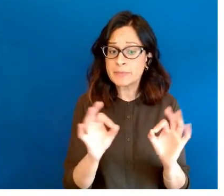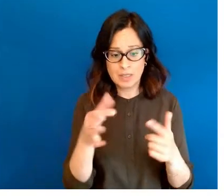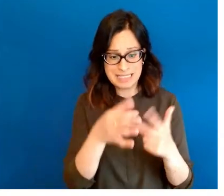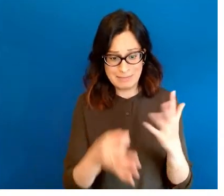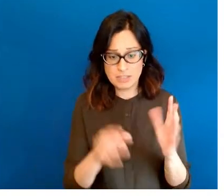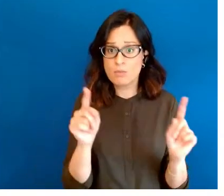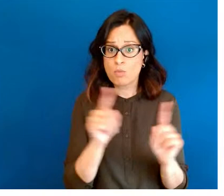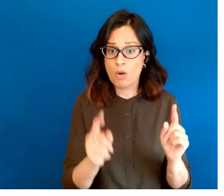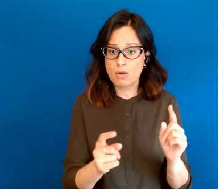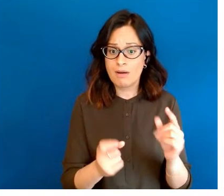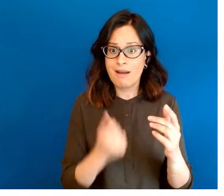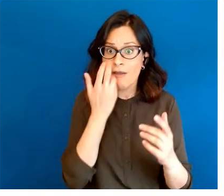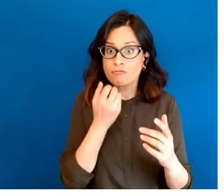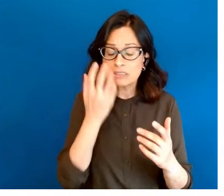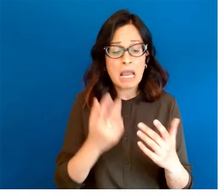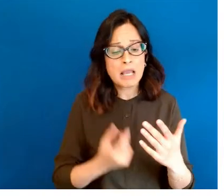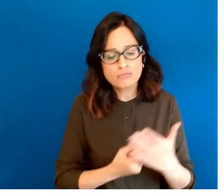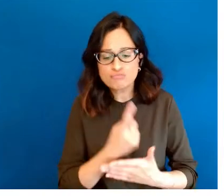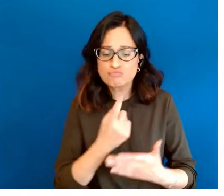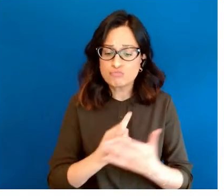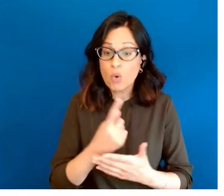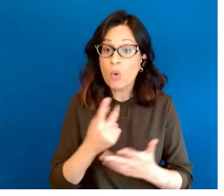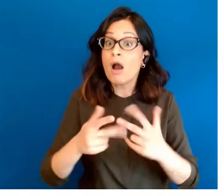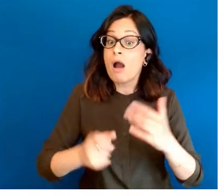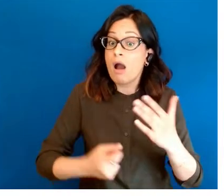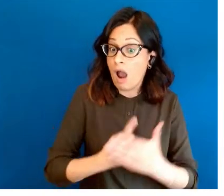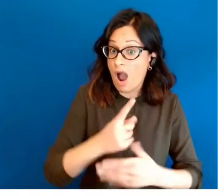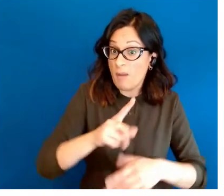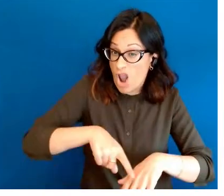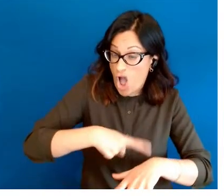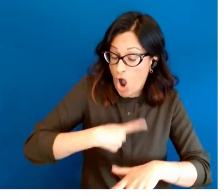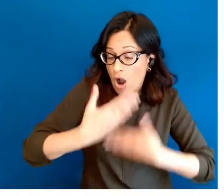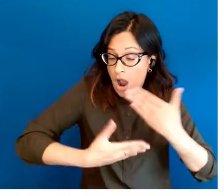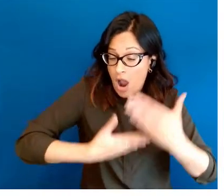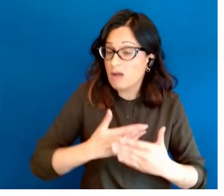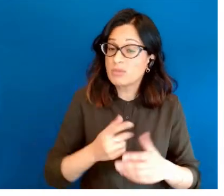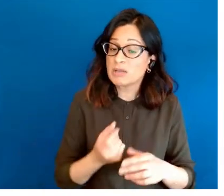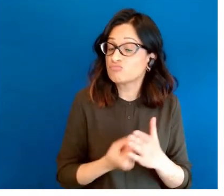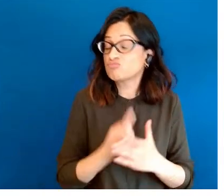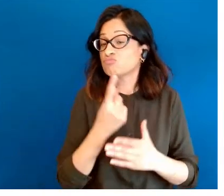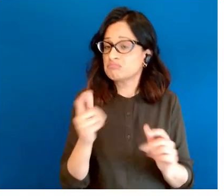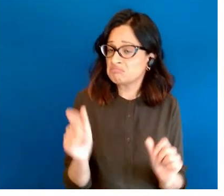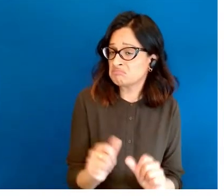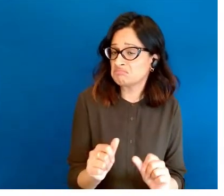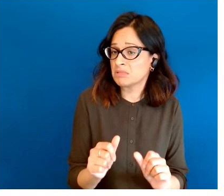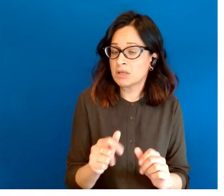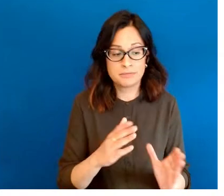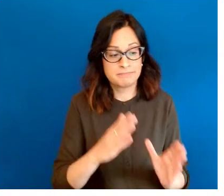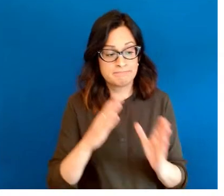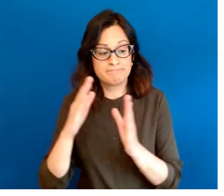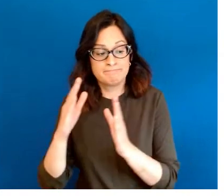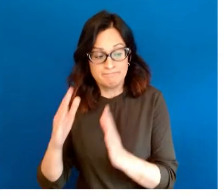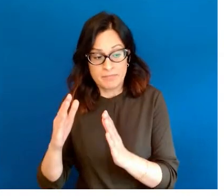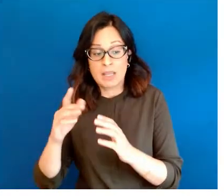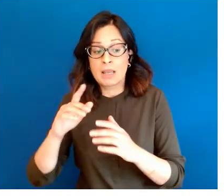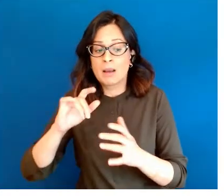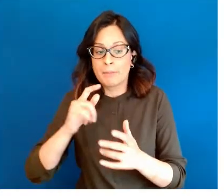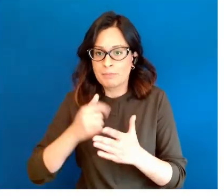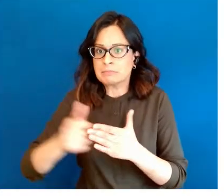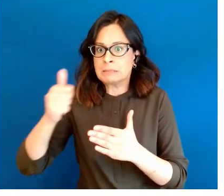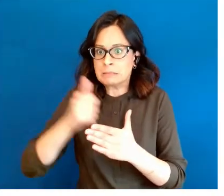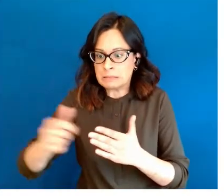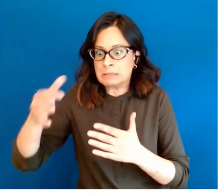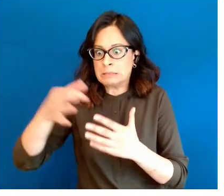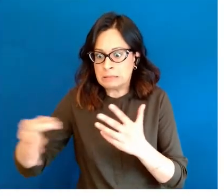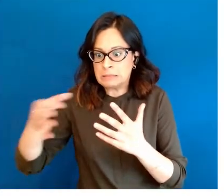occur every day and not for long periods of time. In those with persistent, moderate to severe disease, they have symptoms more than